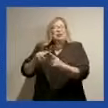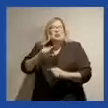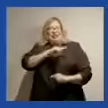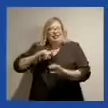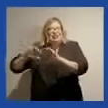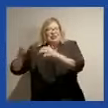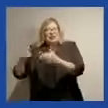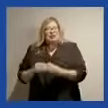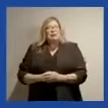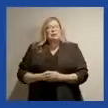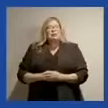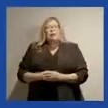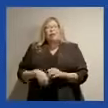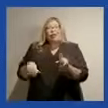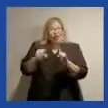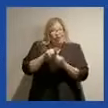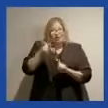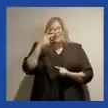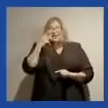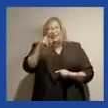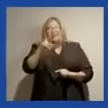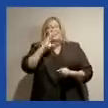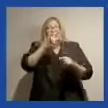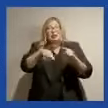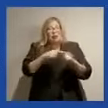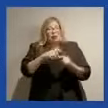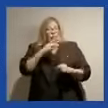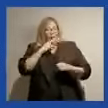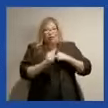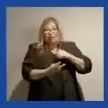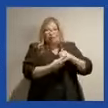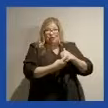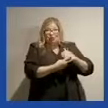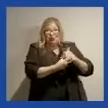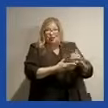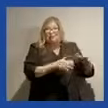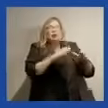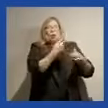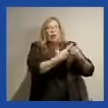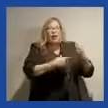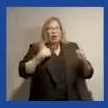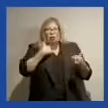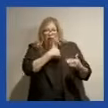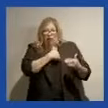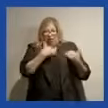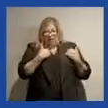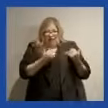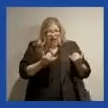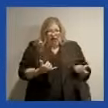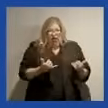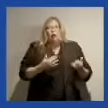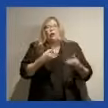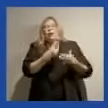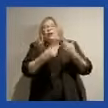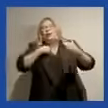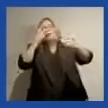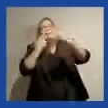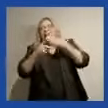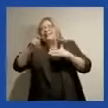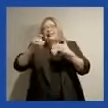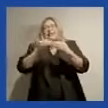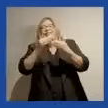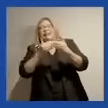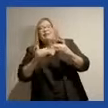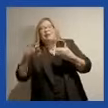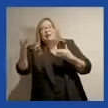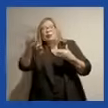Water storage as it relates to what is being programmed now and what we anticipate needing into the future. Relationship to the